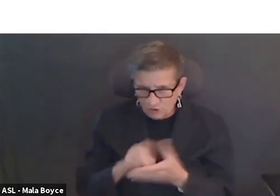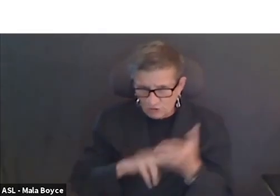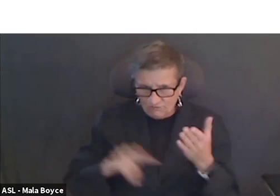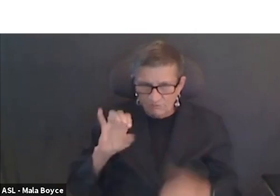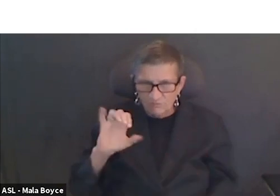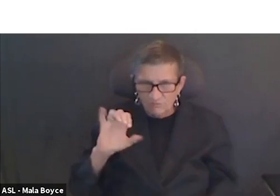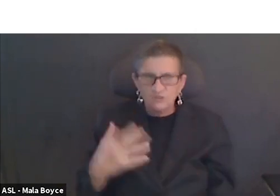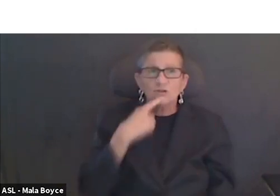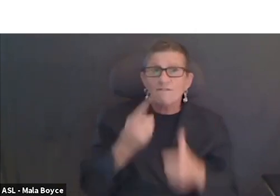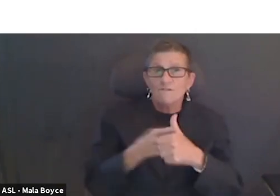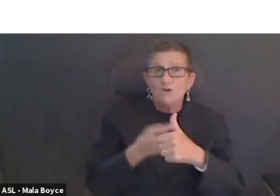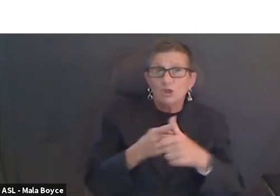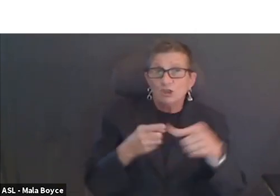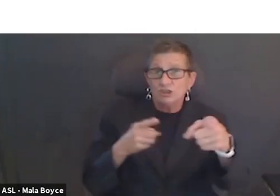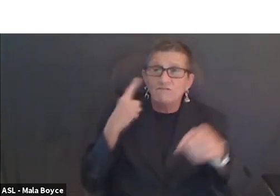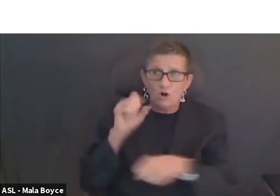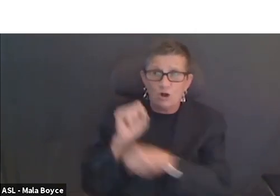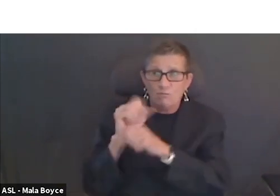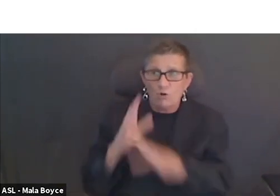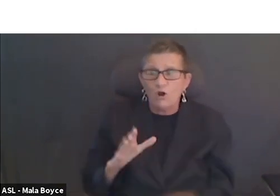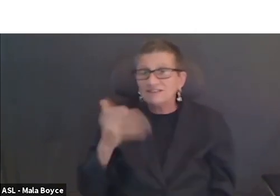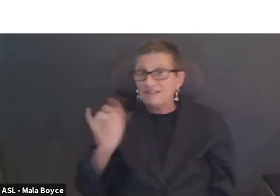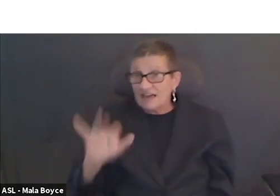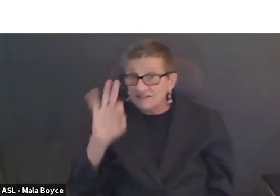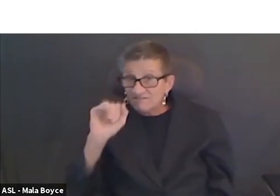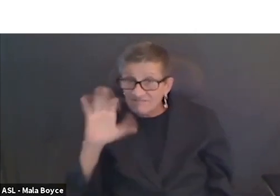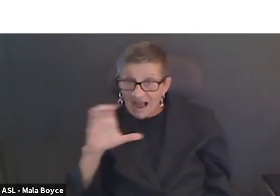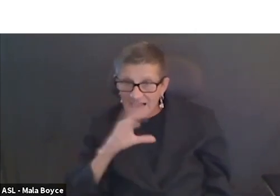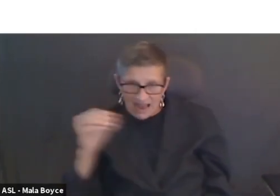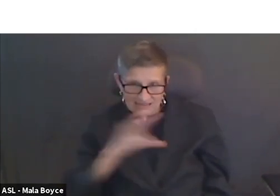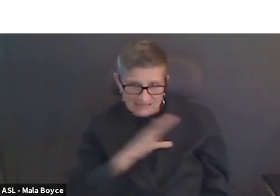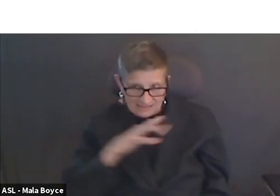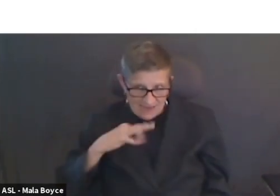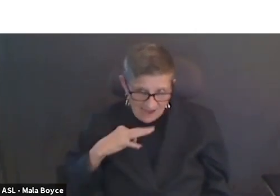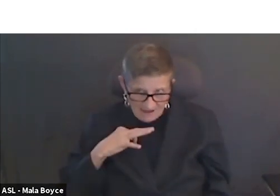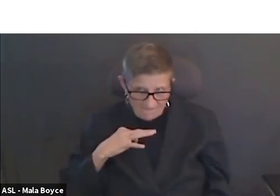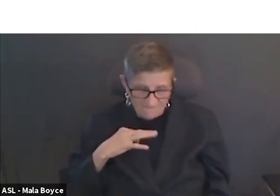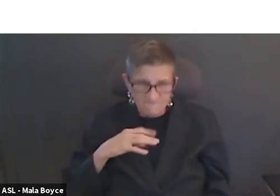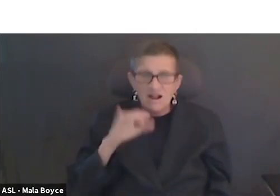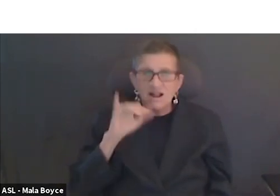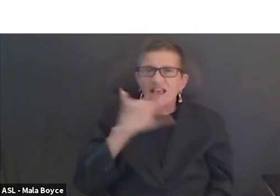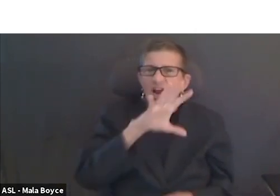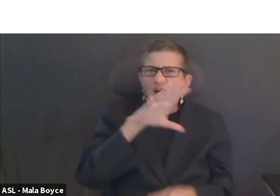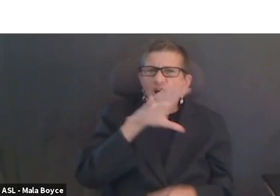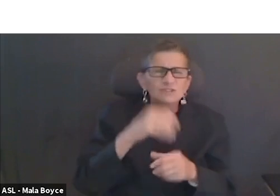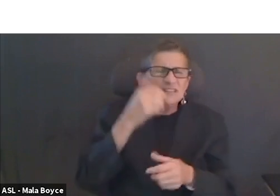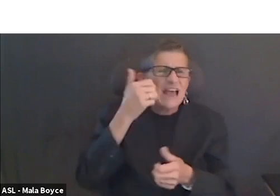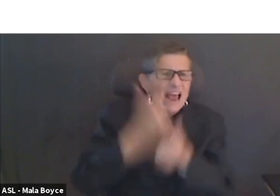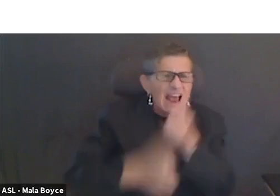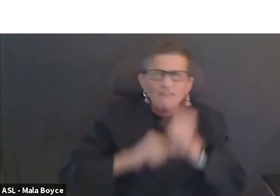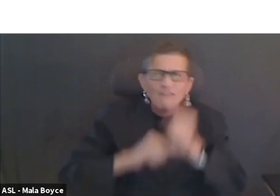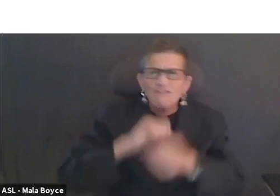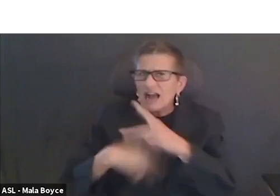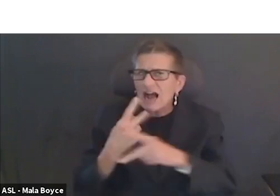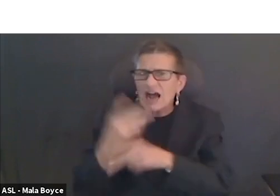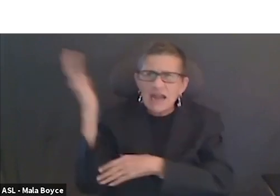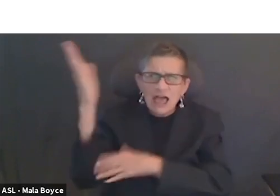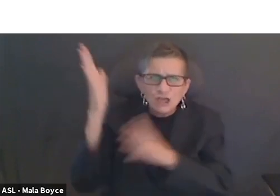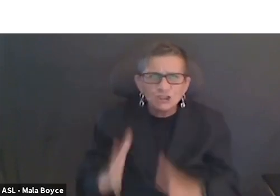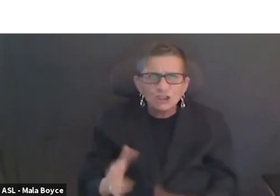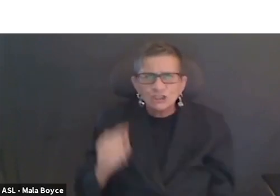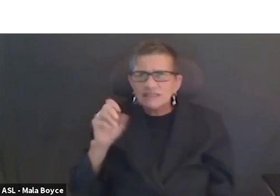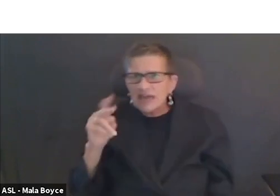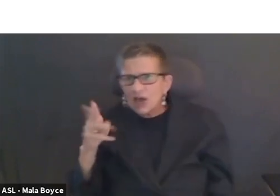for employees, and that includes faculty and staff. And it includes every type of faculty member, lecturers, tenured